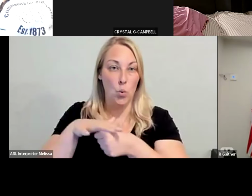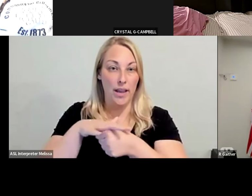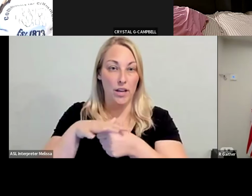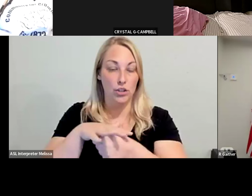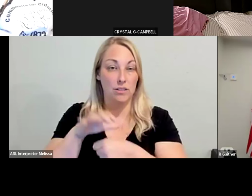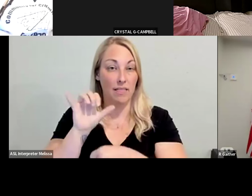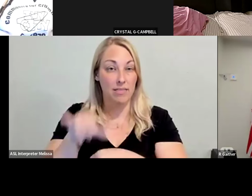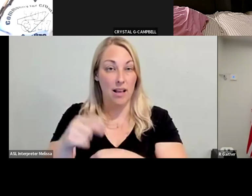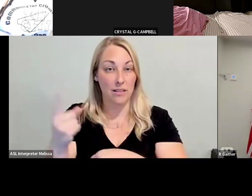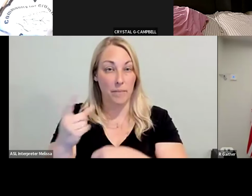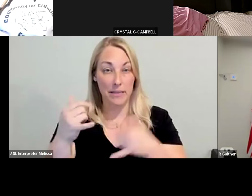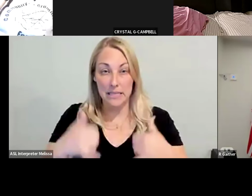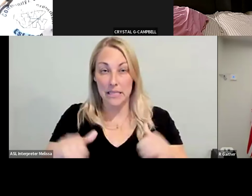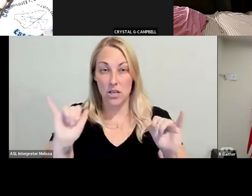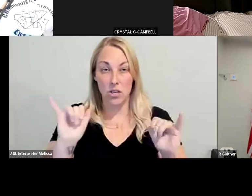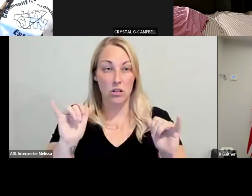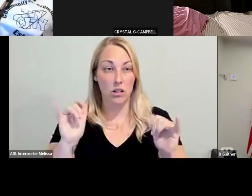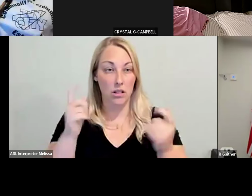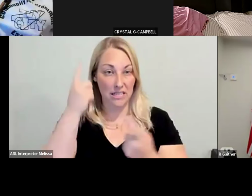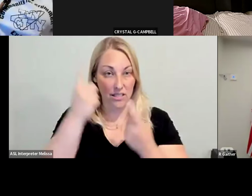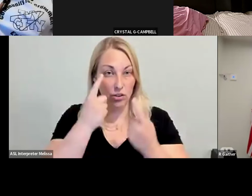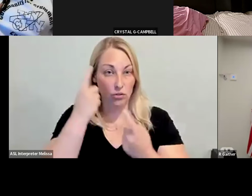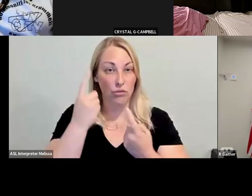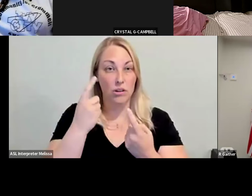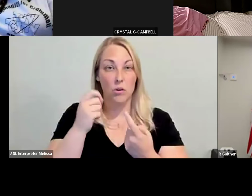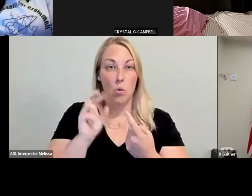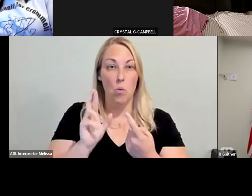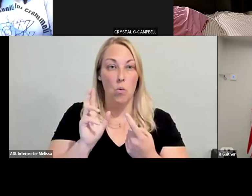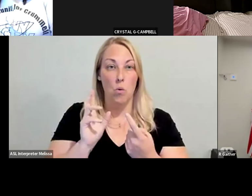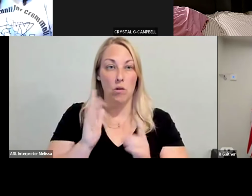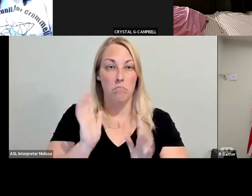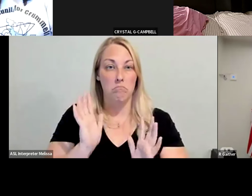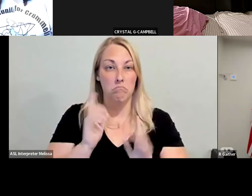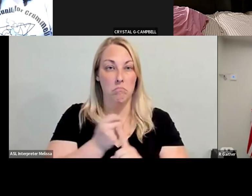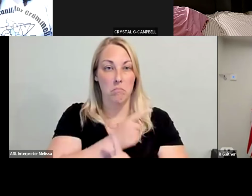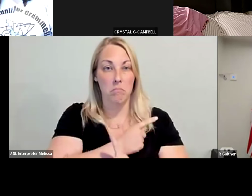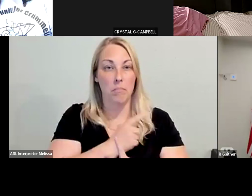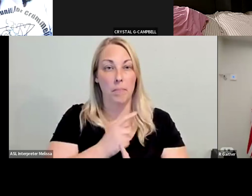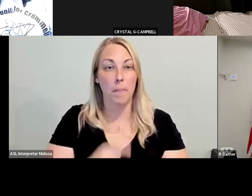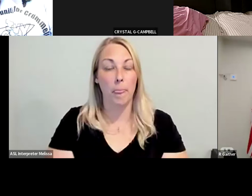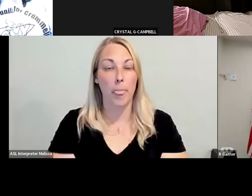that something that's still on everybody's mind, or am I off base here?